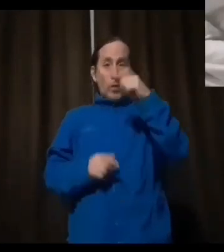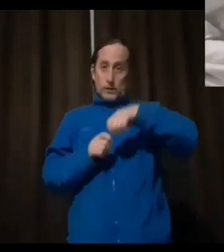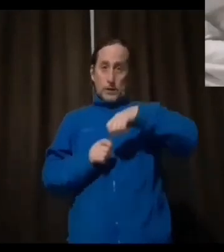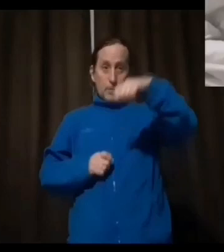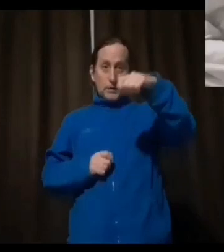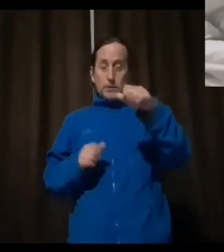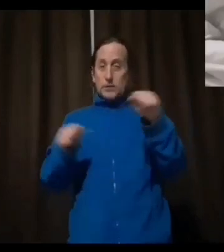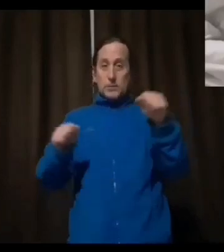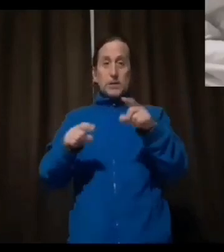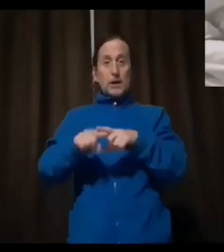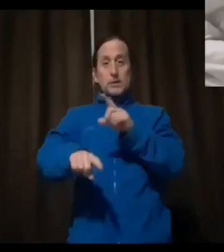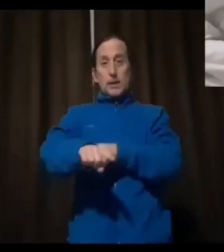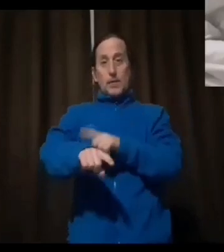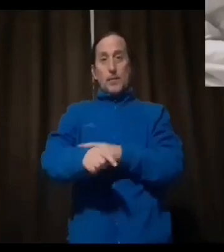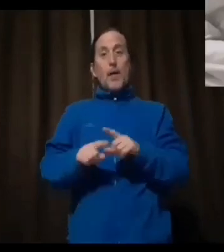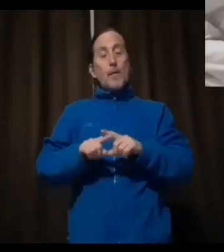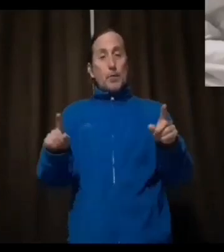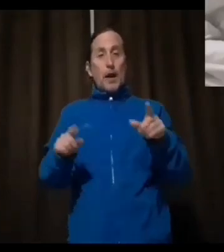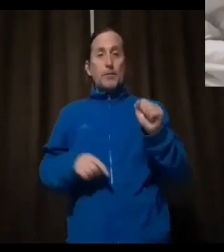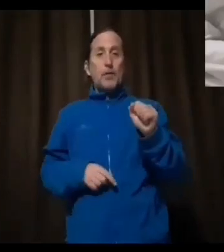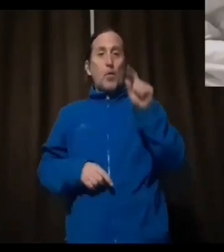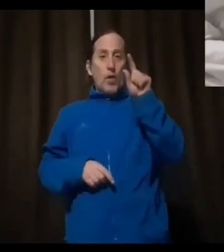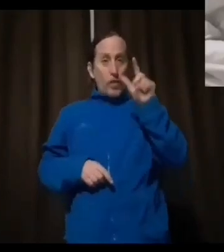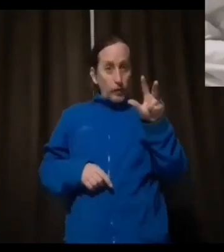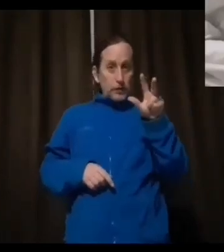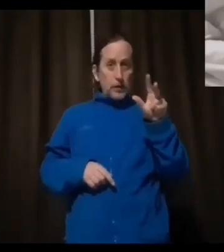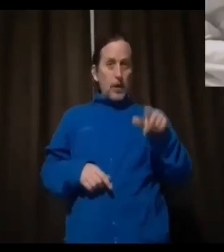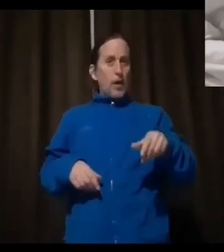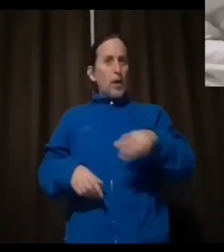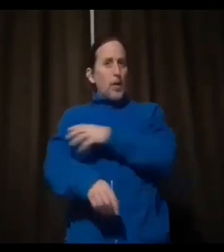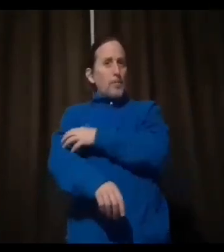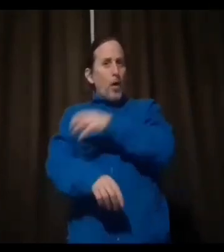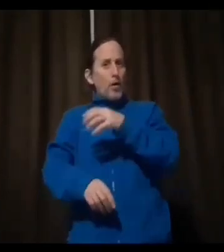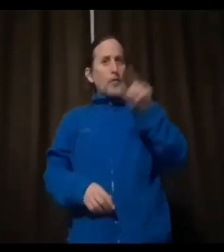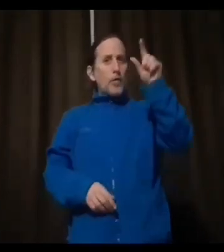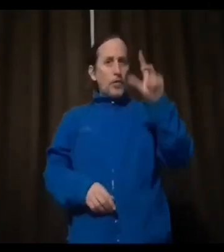possible directions within that oscillation.